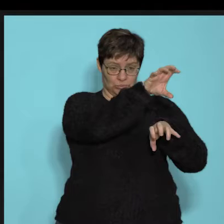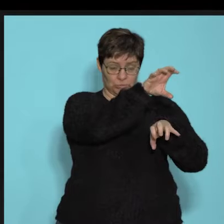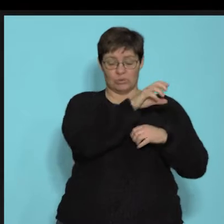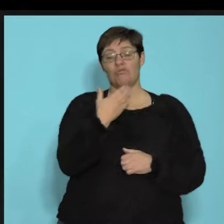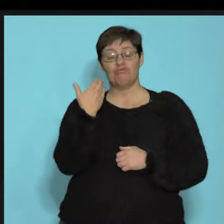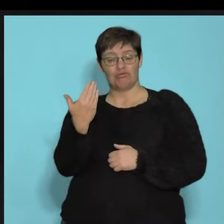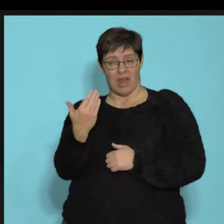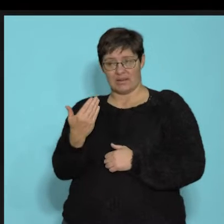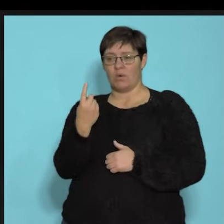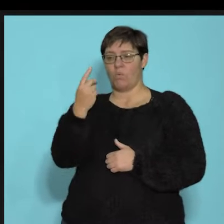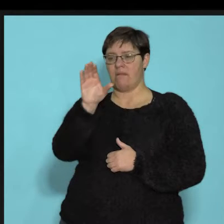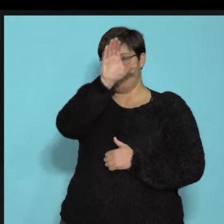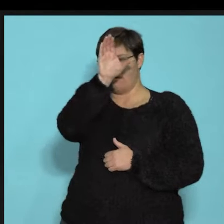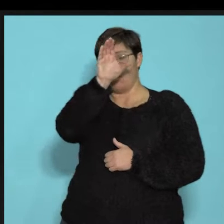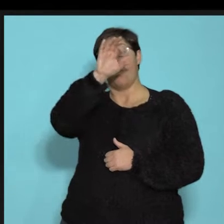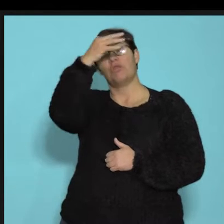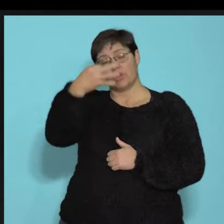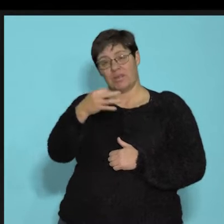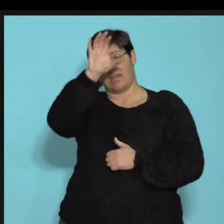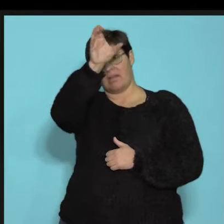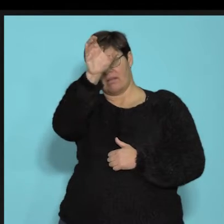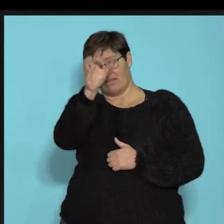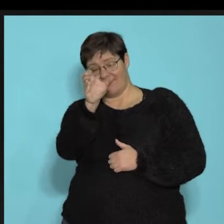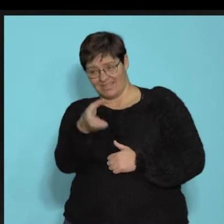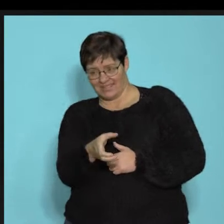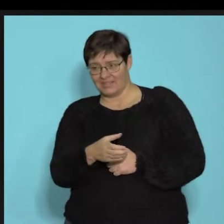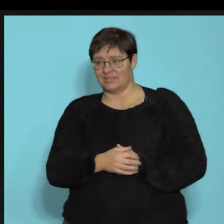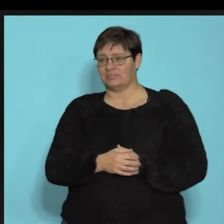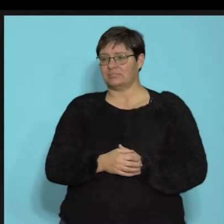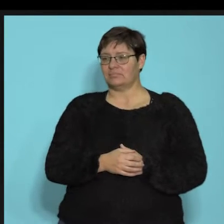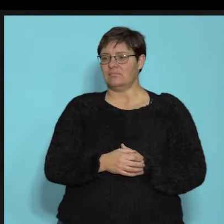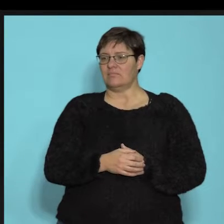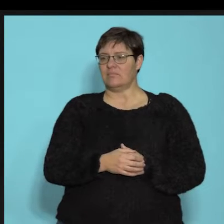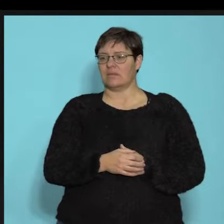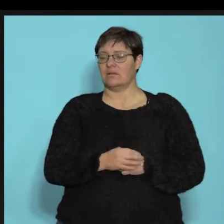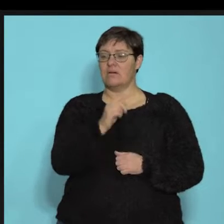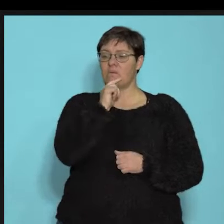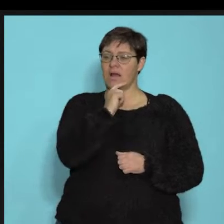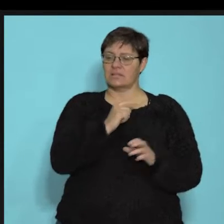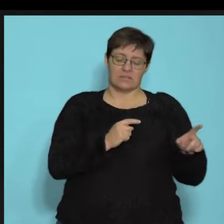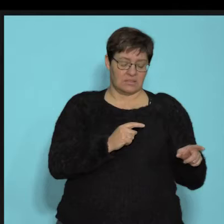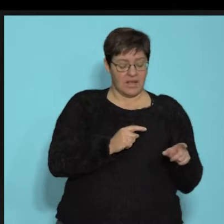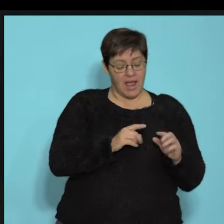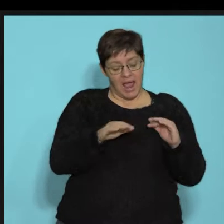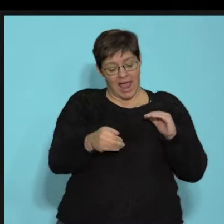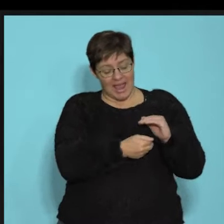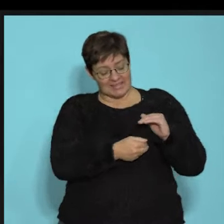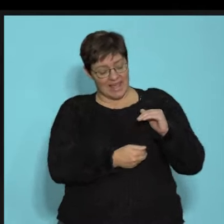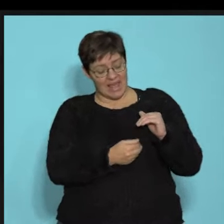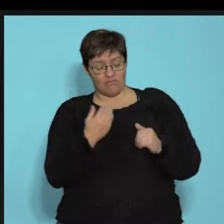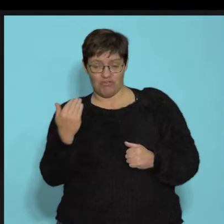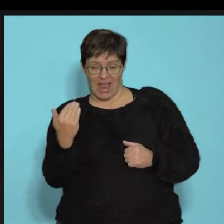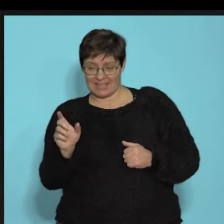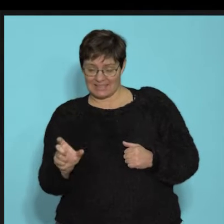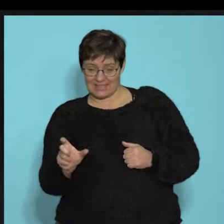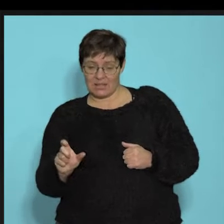the right-hand side has 3. But what will be on the right-hand side over here is just underneath,